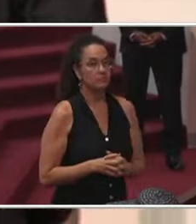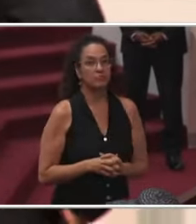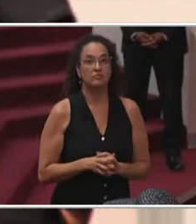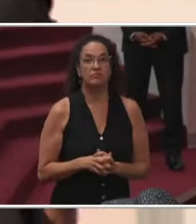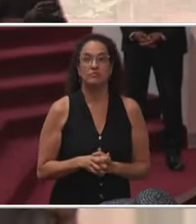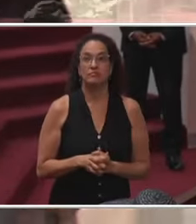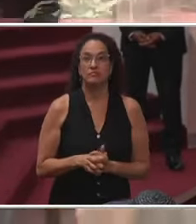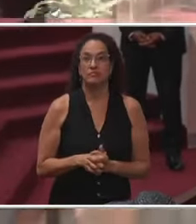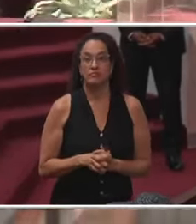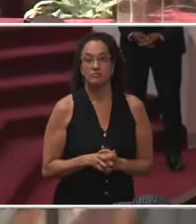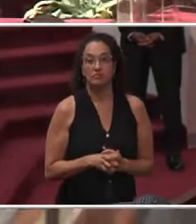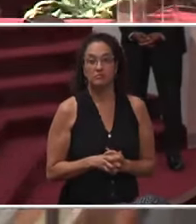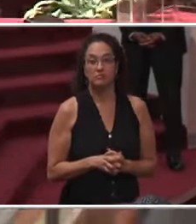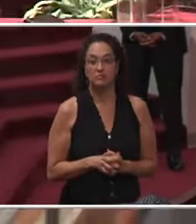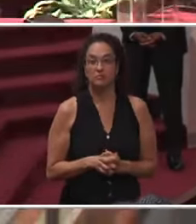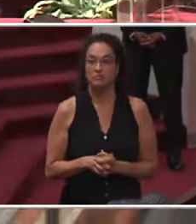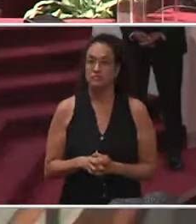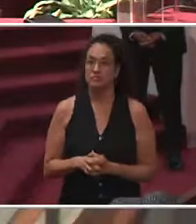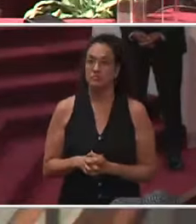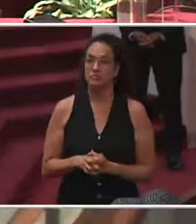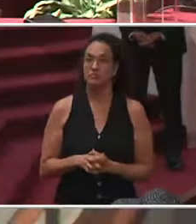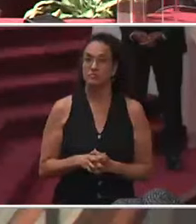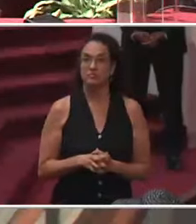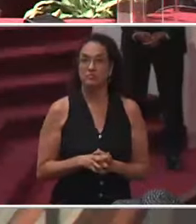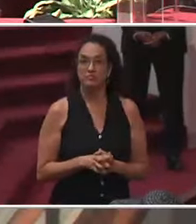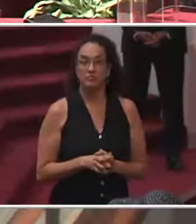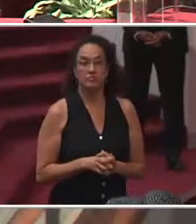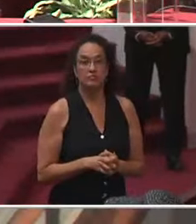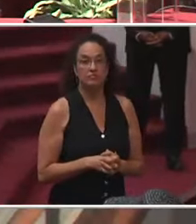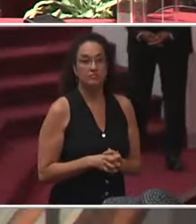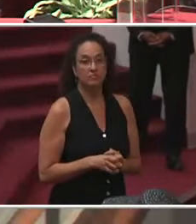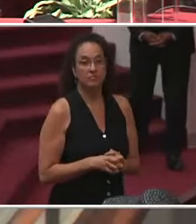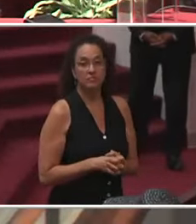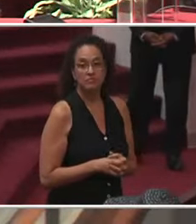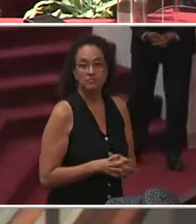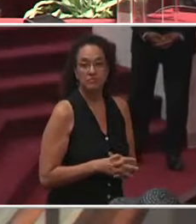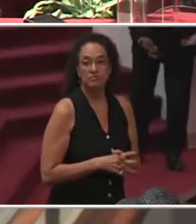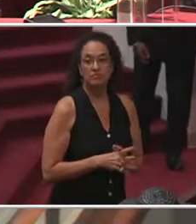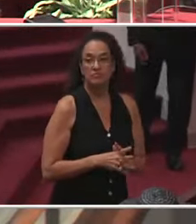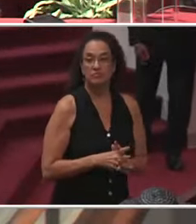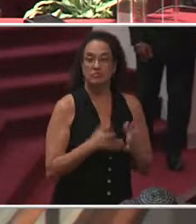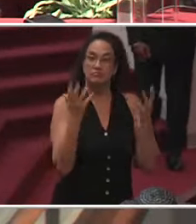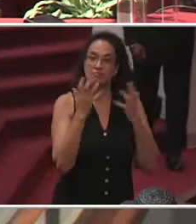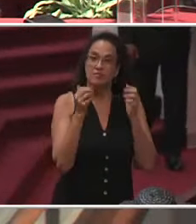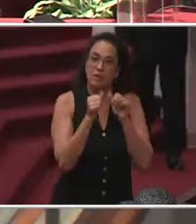Bye.